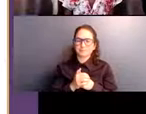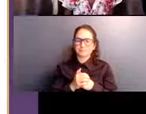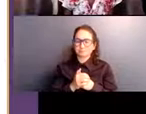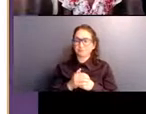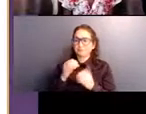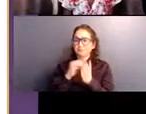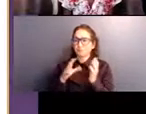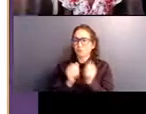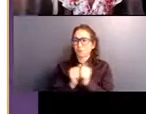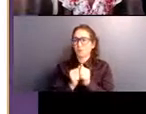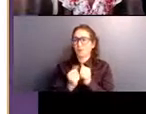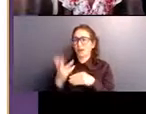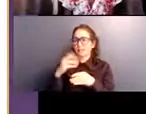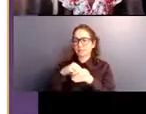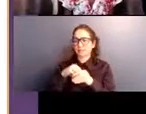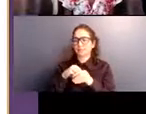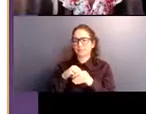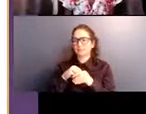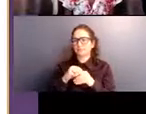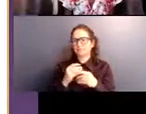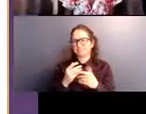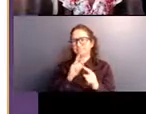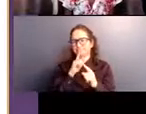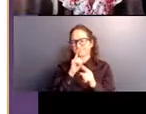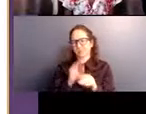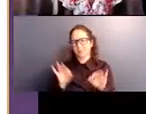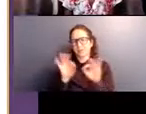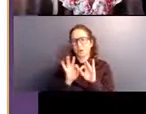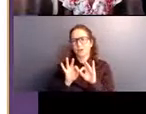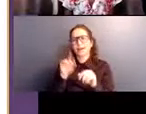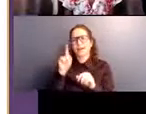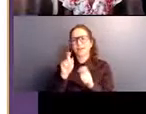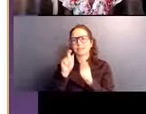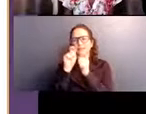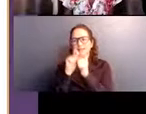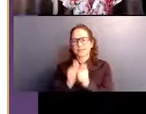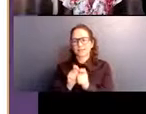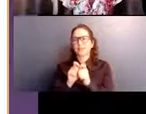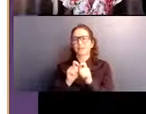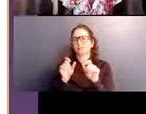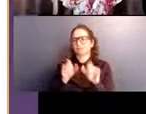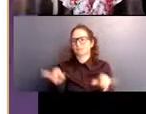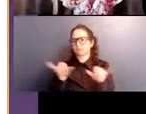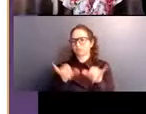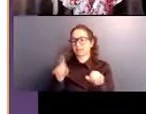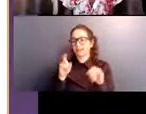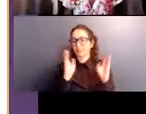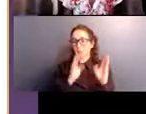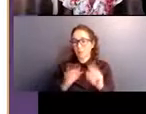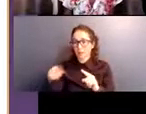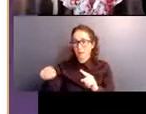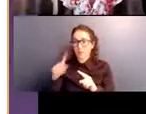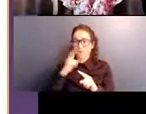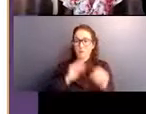students with autism, is very, very important that you use specific routines to prepare them to